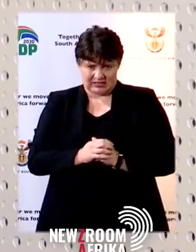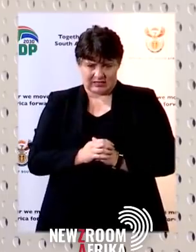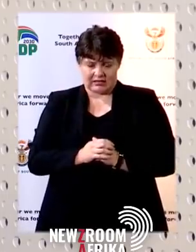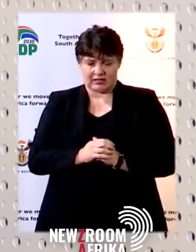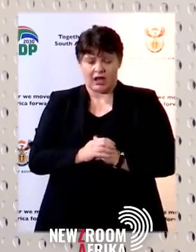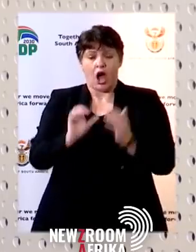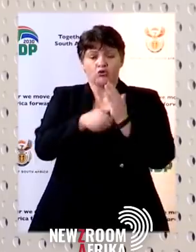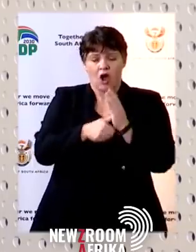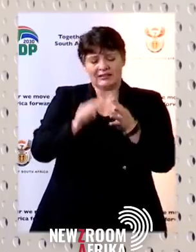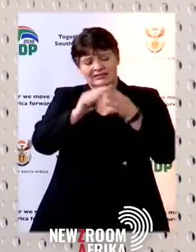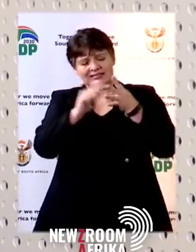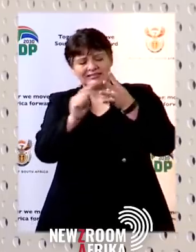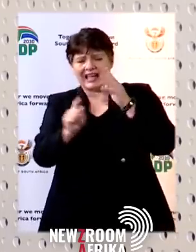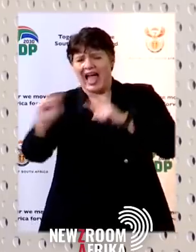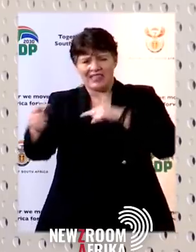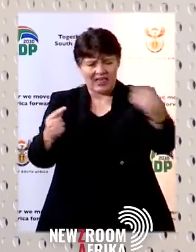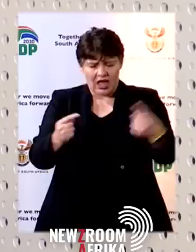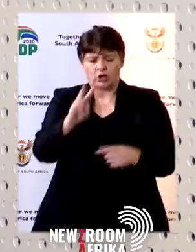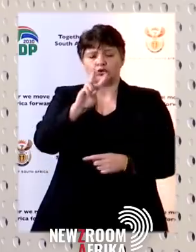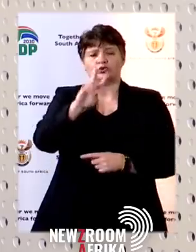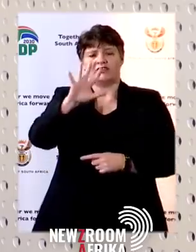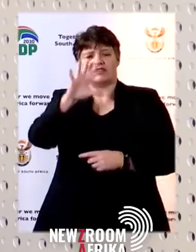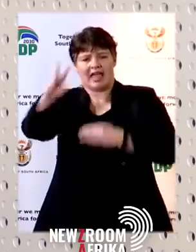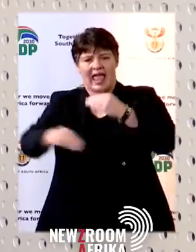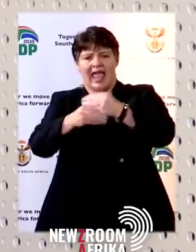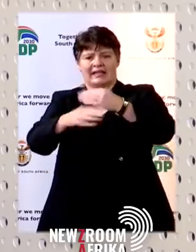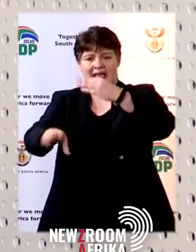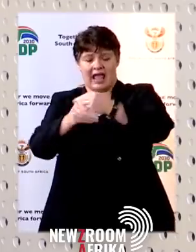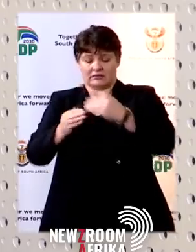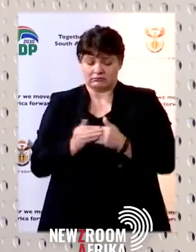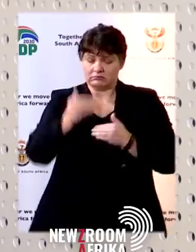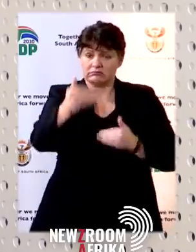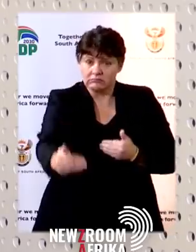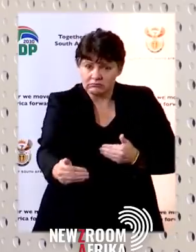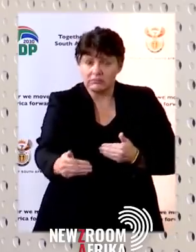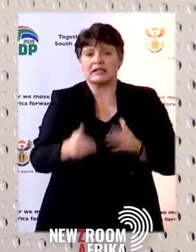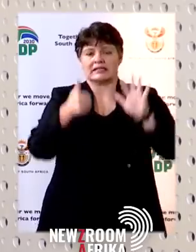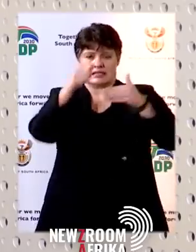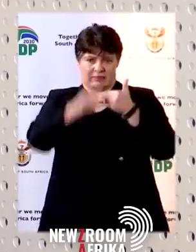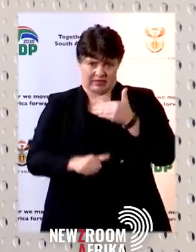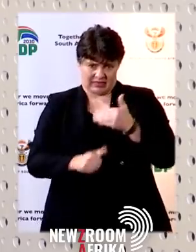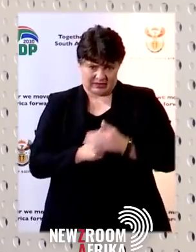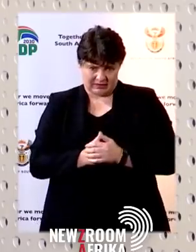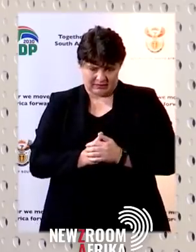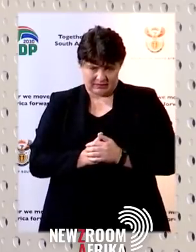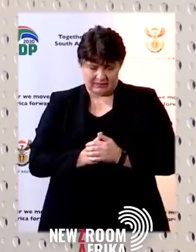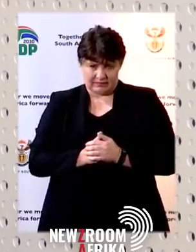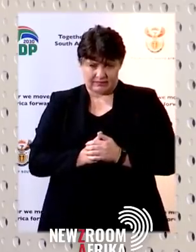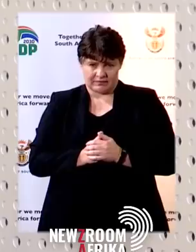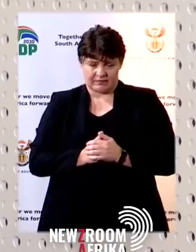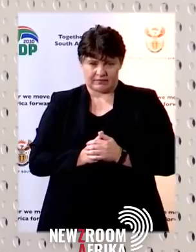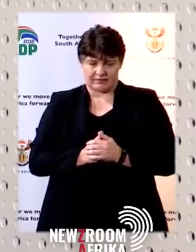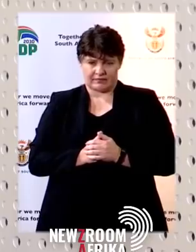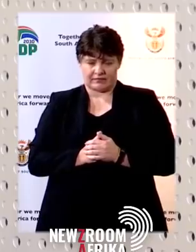up by 250 rand per month for the next 6 months. We'll use our existing system